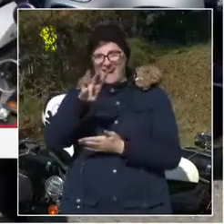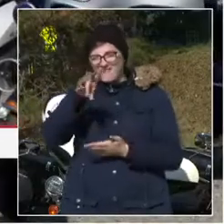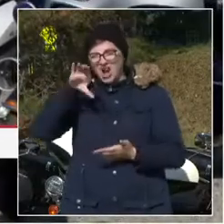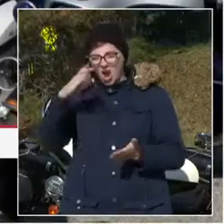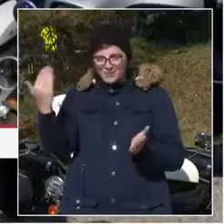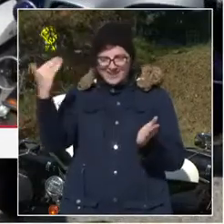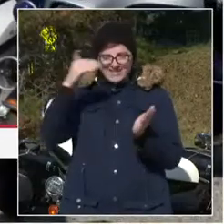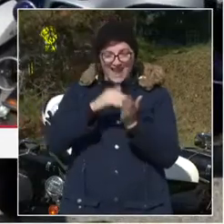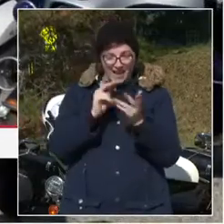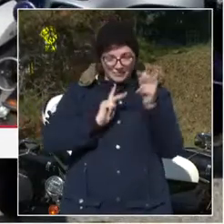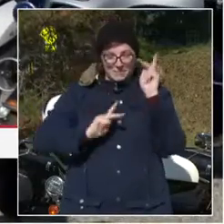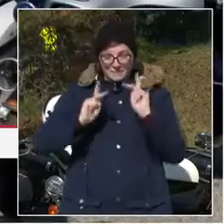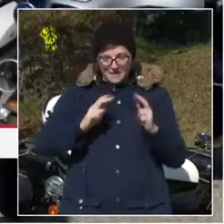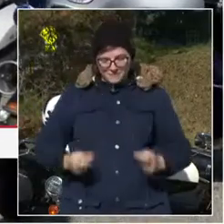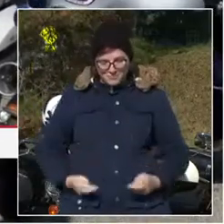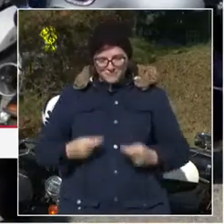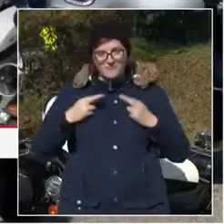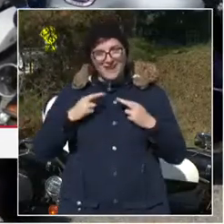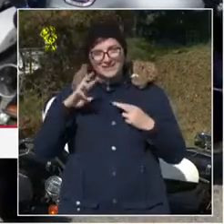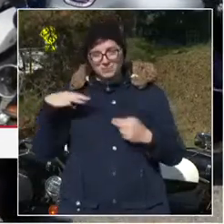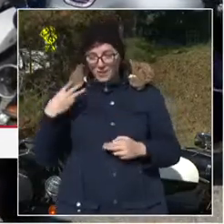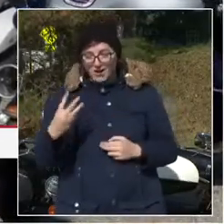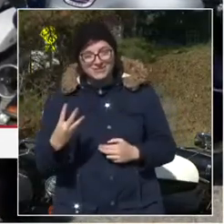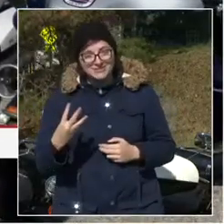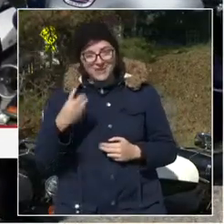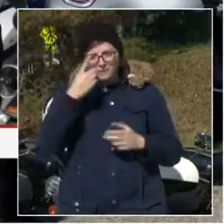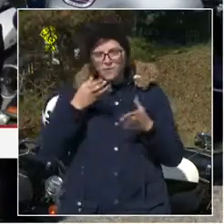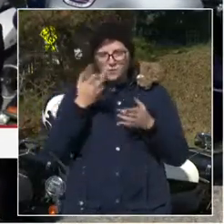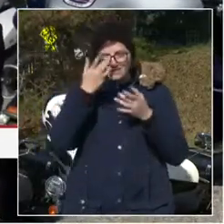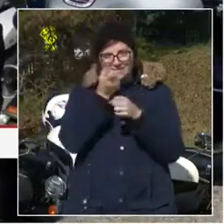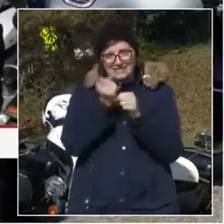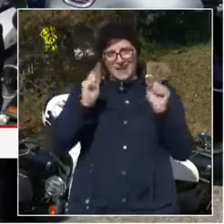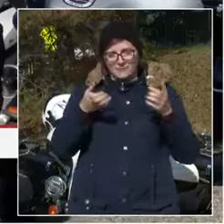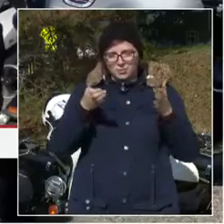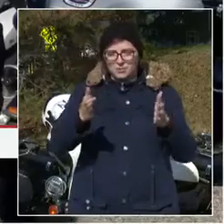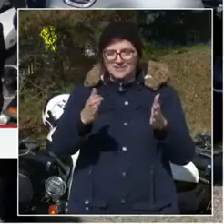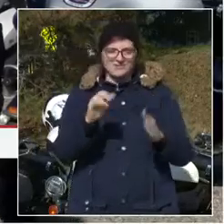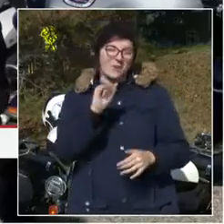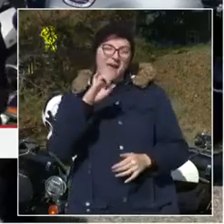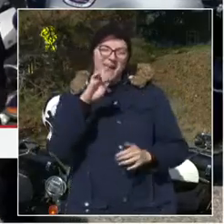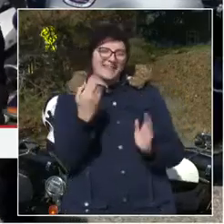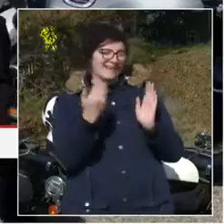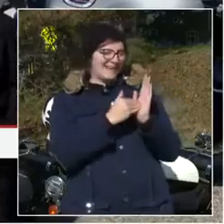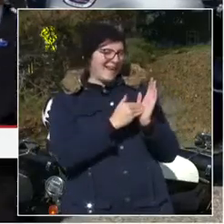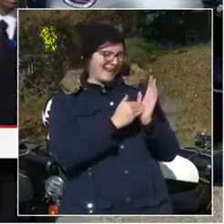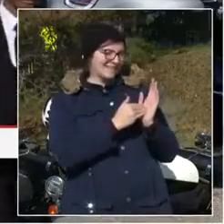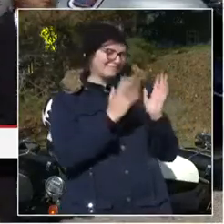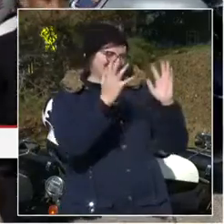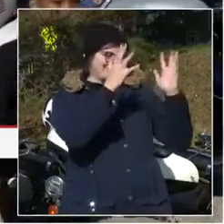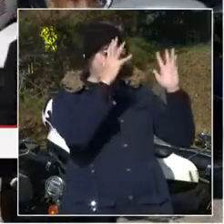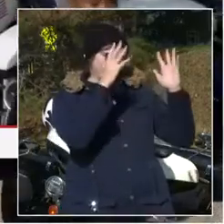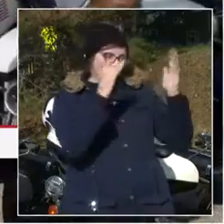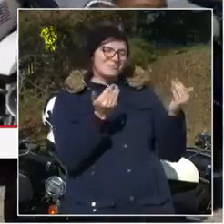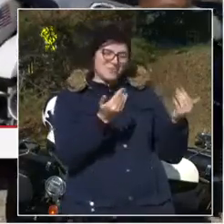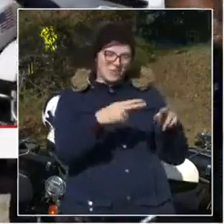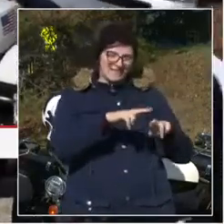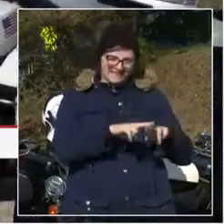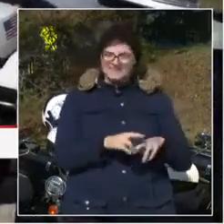700,000 of us in Washington, D.C. for Safer Streets. So let's give Aiden another round of applause. You can have a seat, young man.